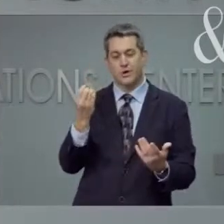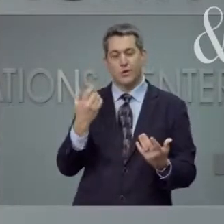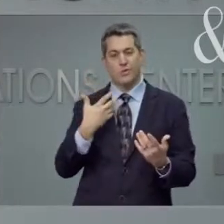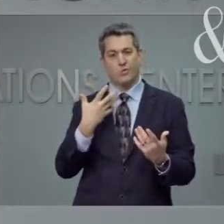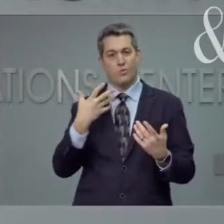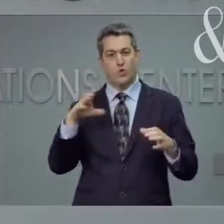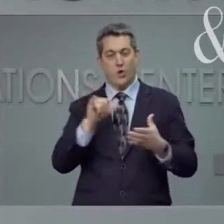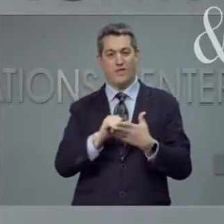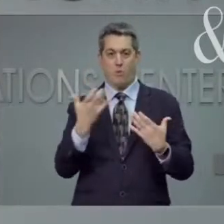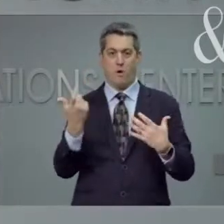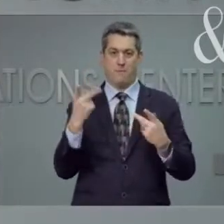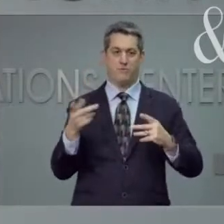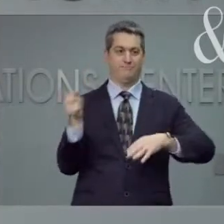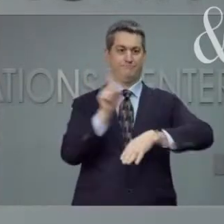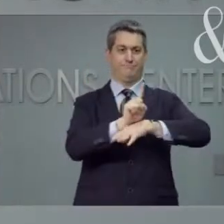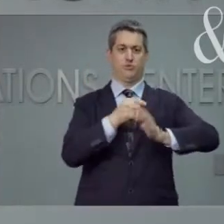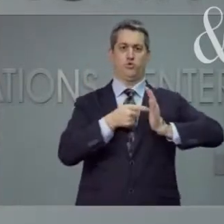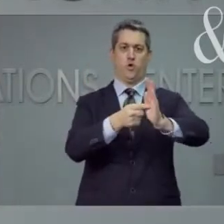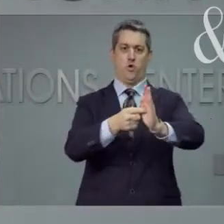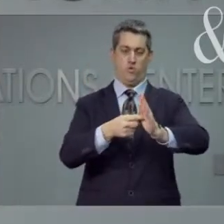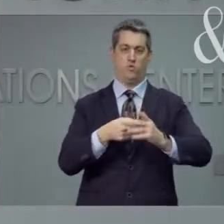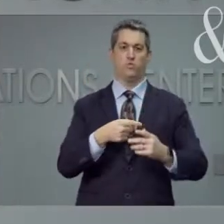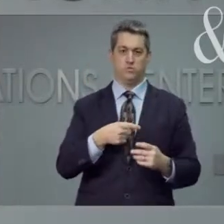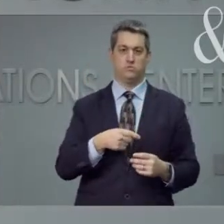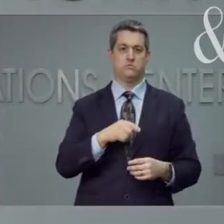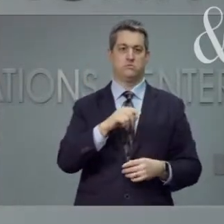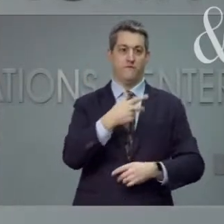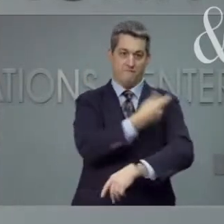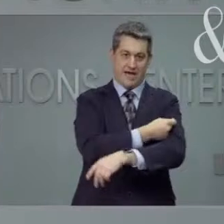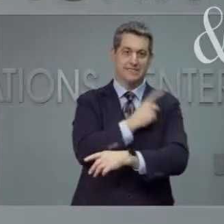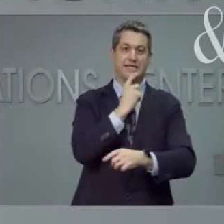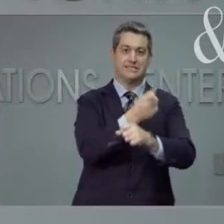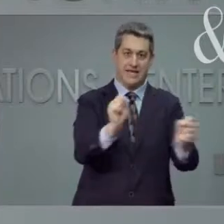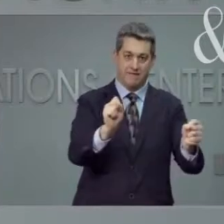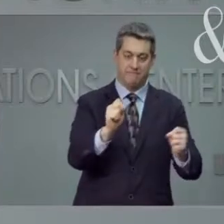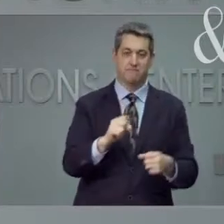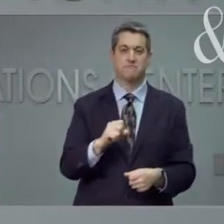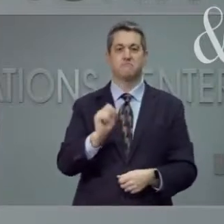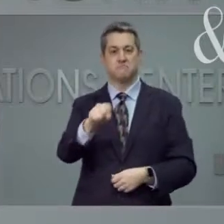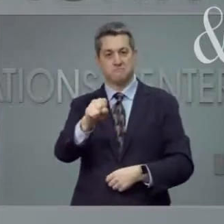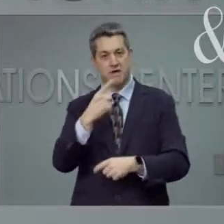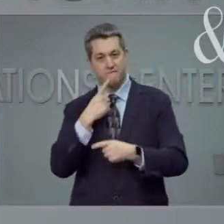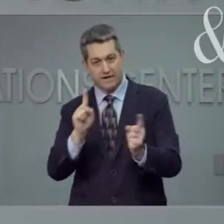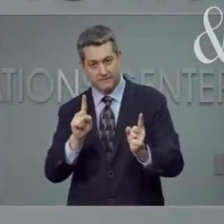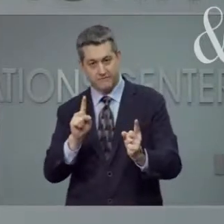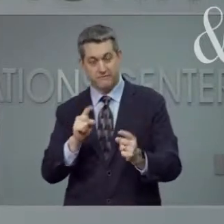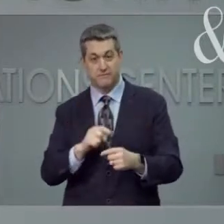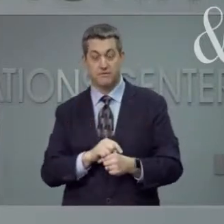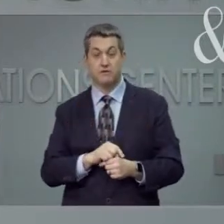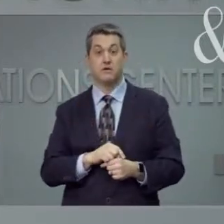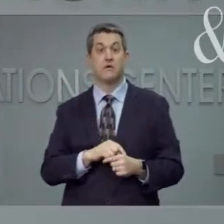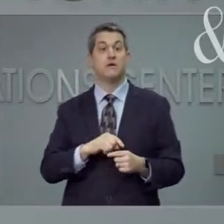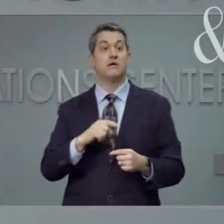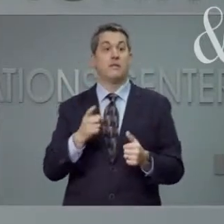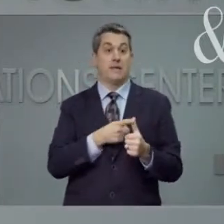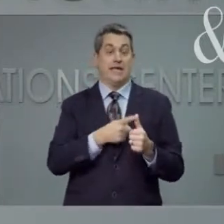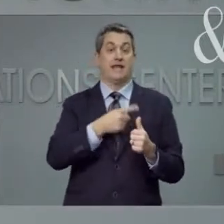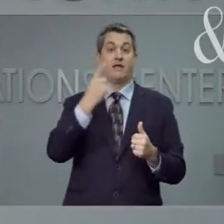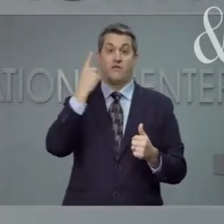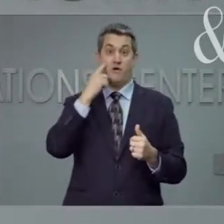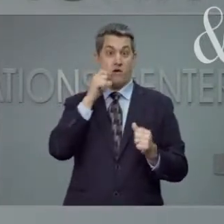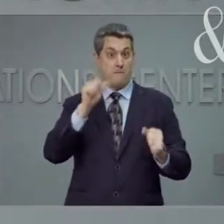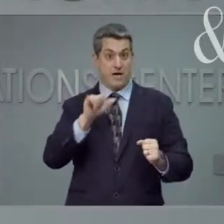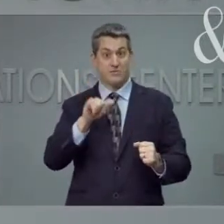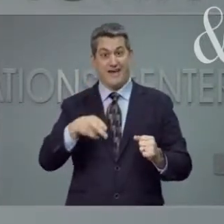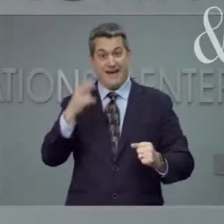and very effective, and even higher effective rate than the health experts thought possible. And we're going to